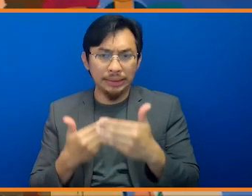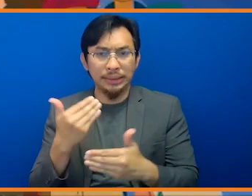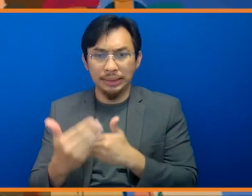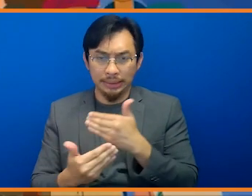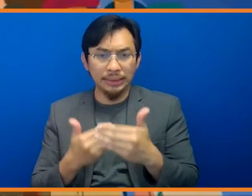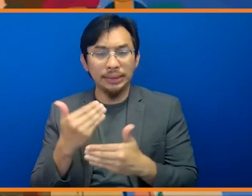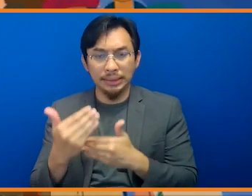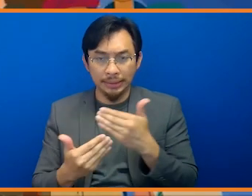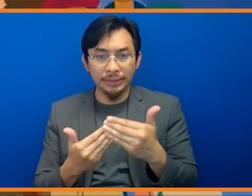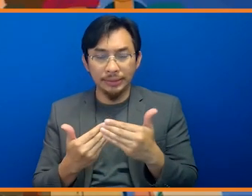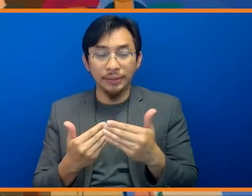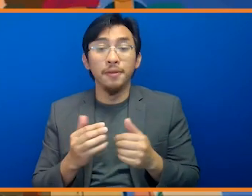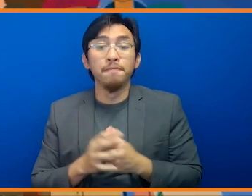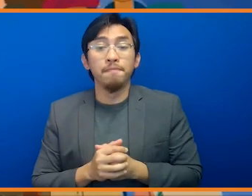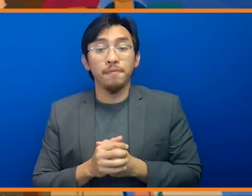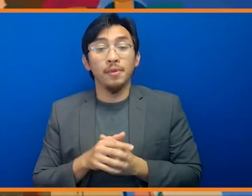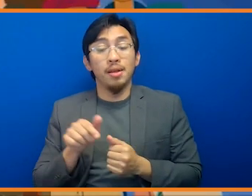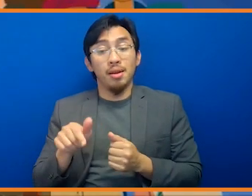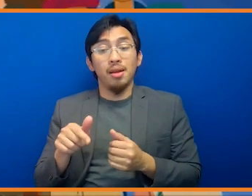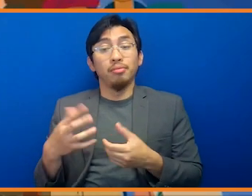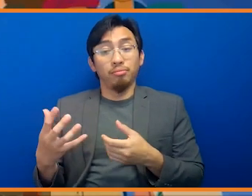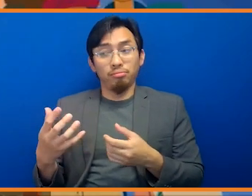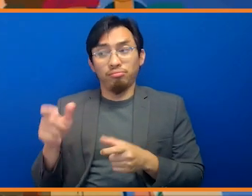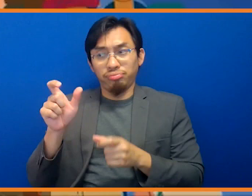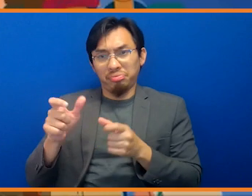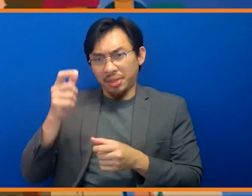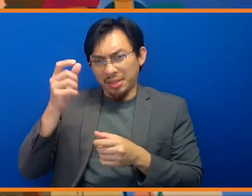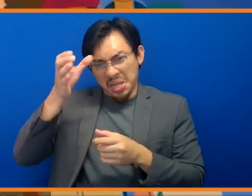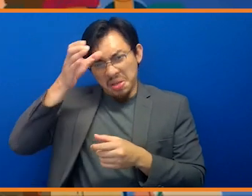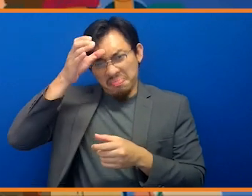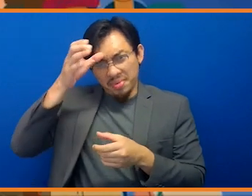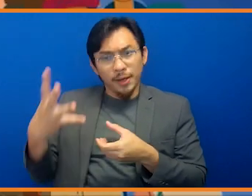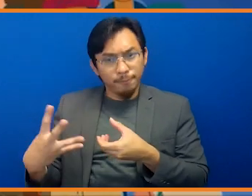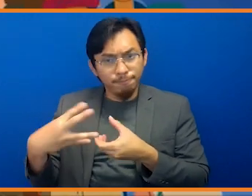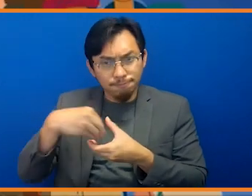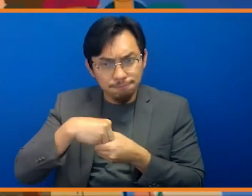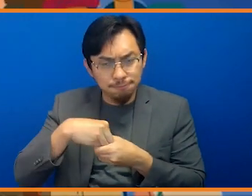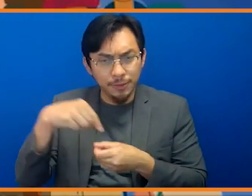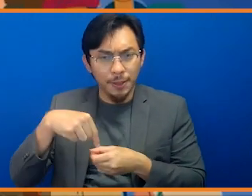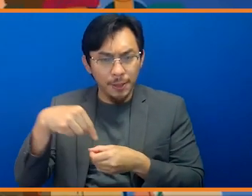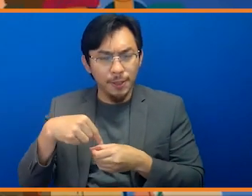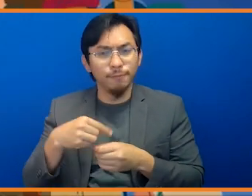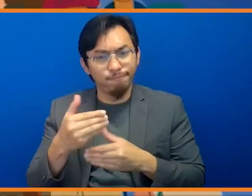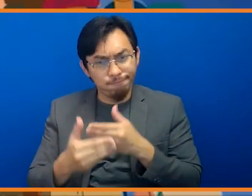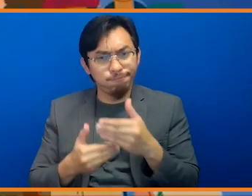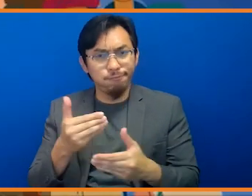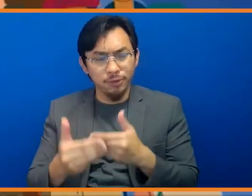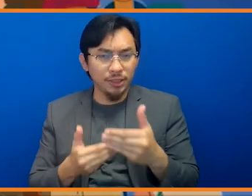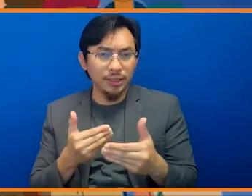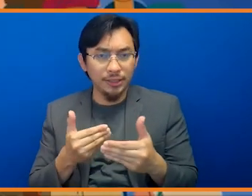enable non-specialists to participate in the process of building archive.